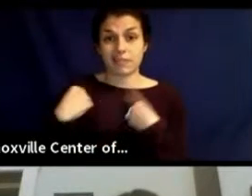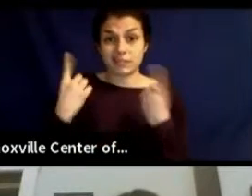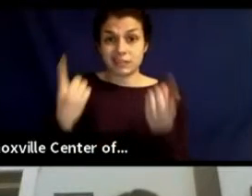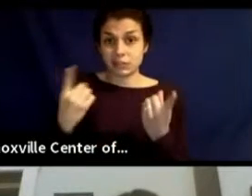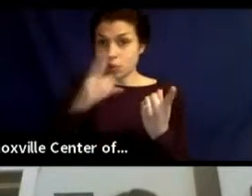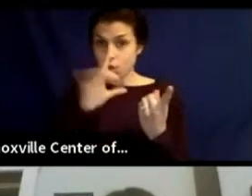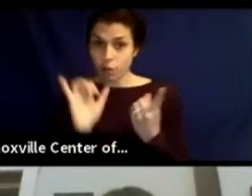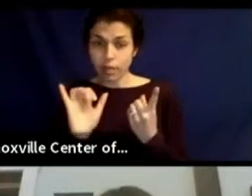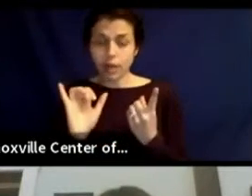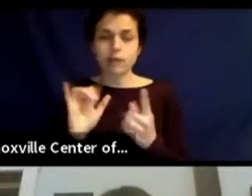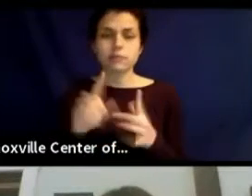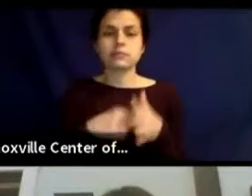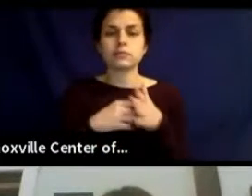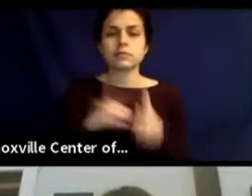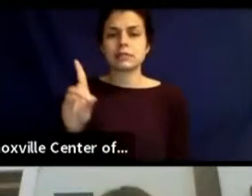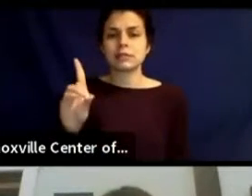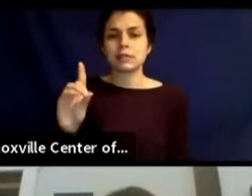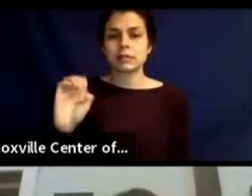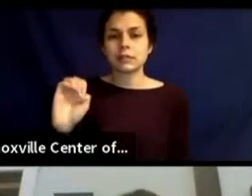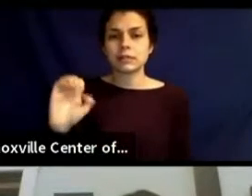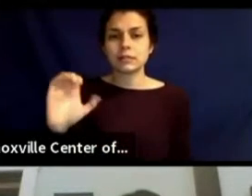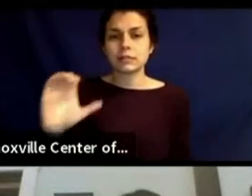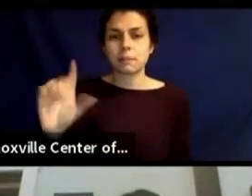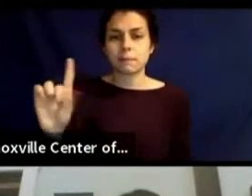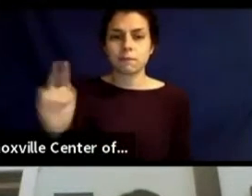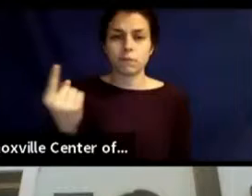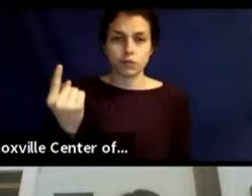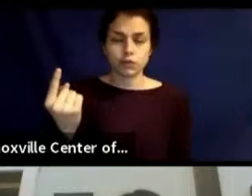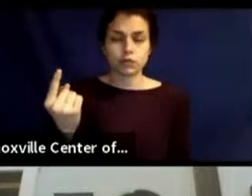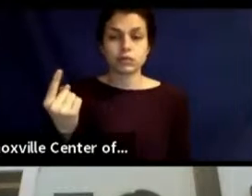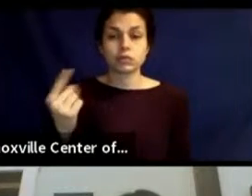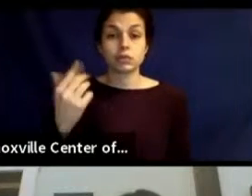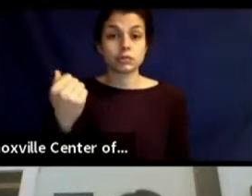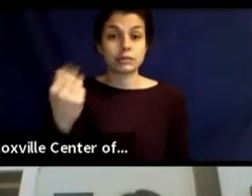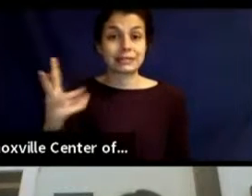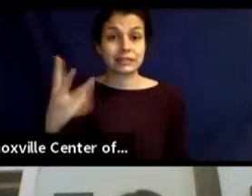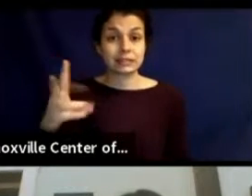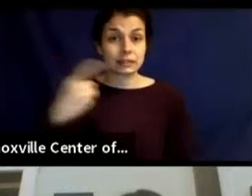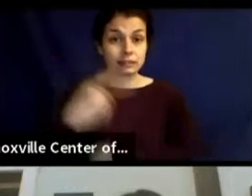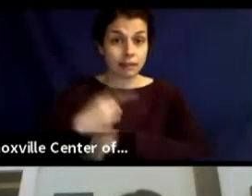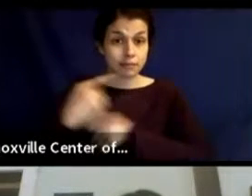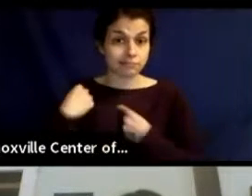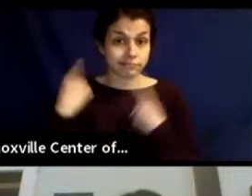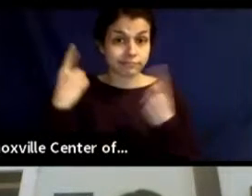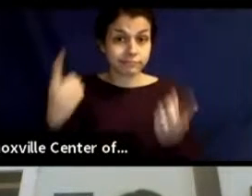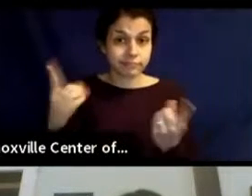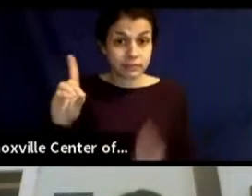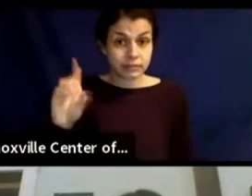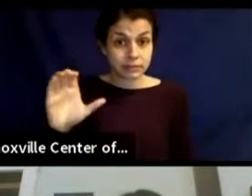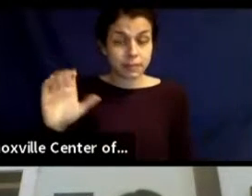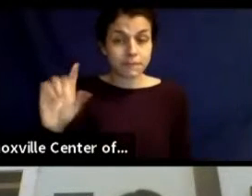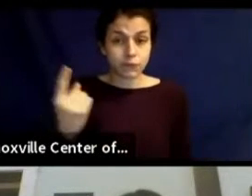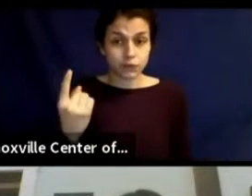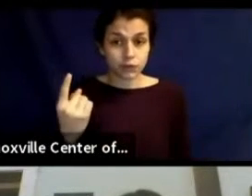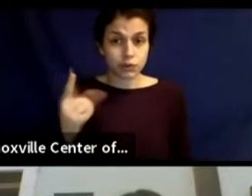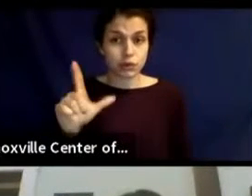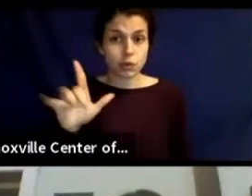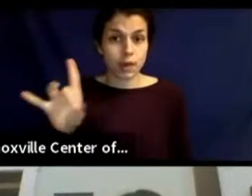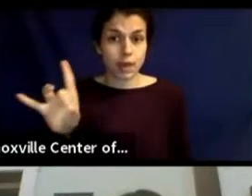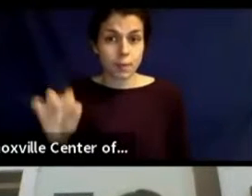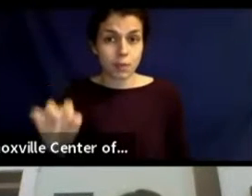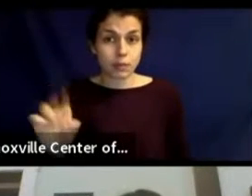December 1st. And so looking at just the past 16 days since December 1st, 26.8% of all